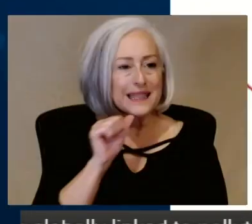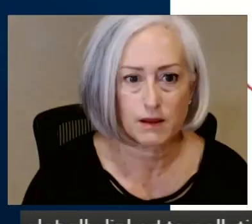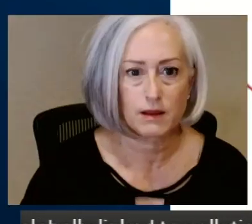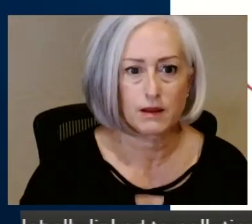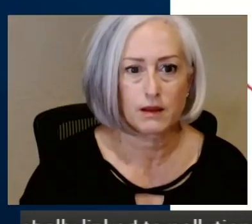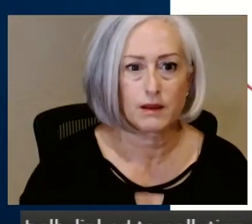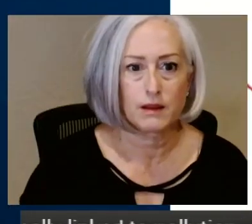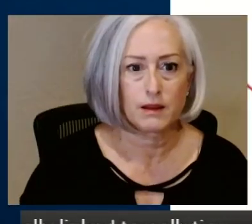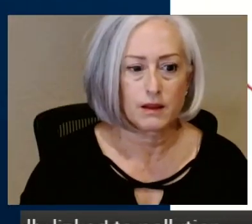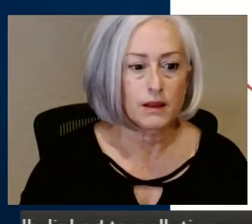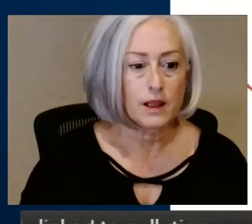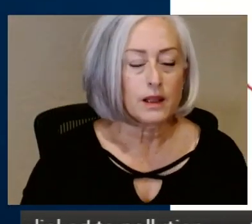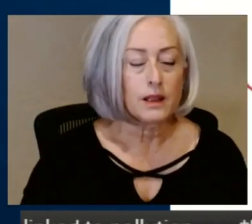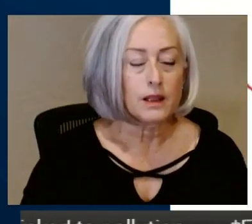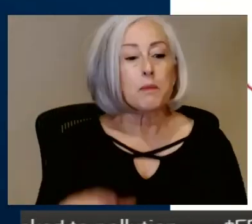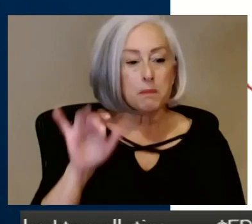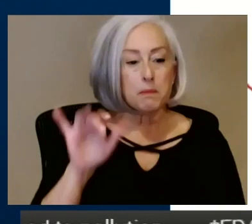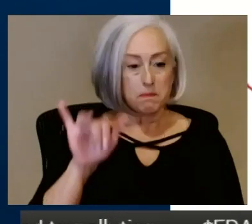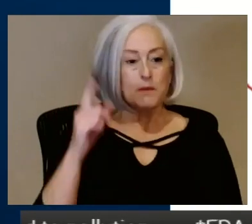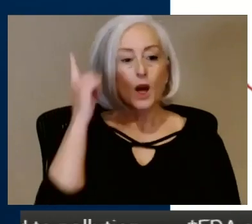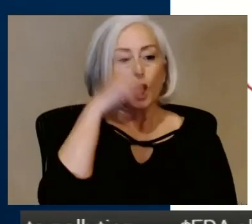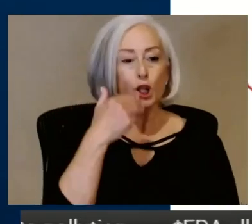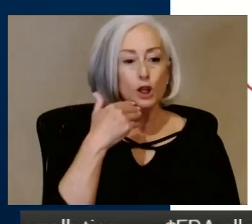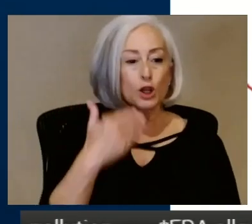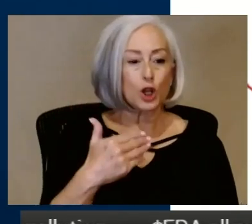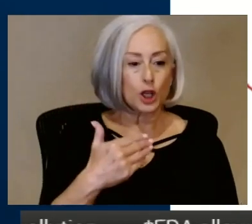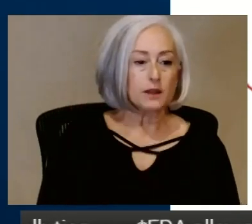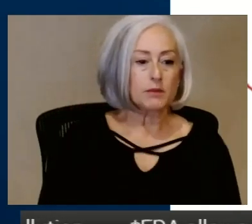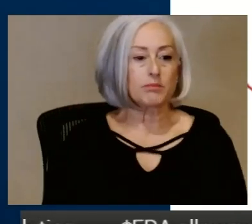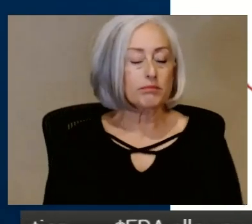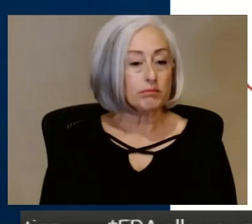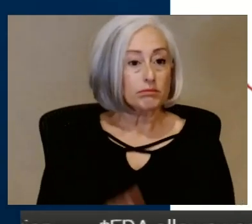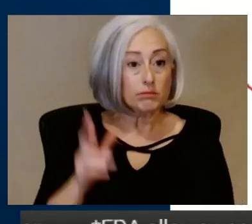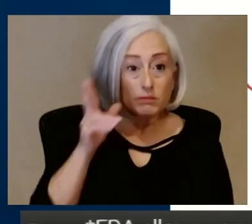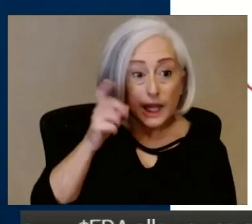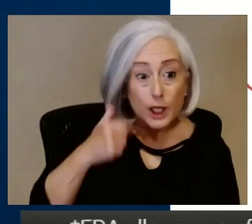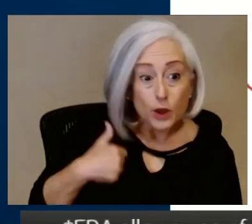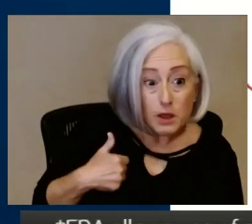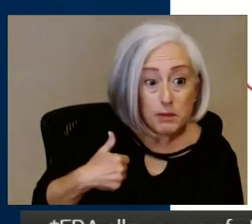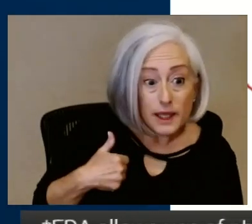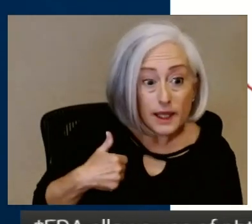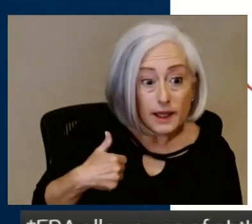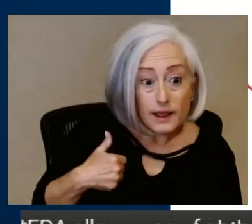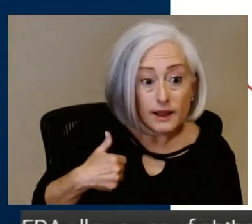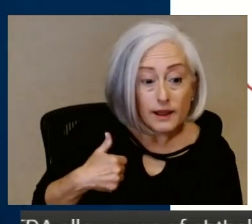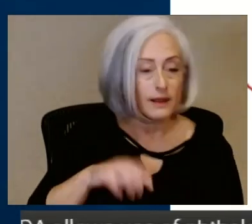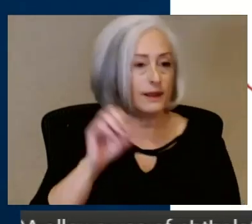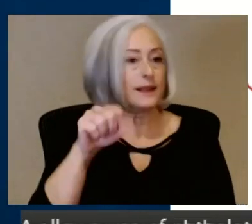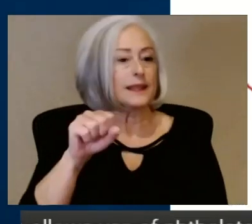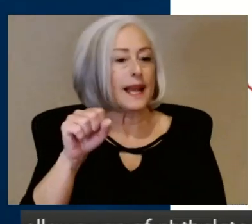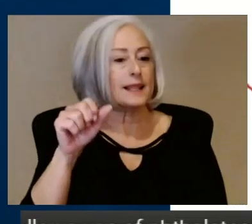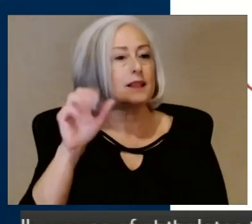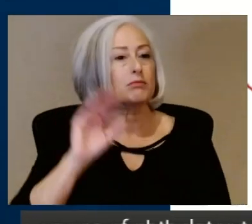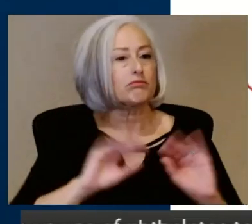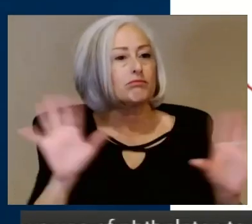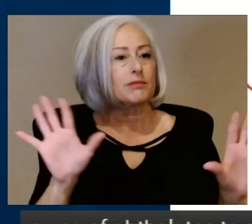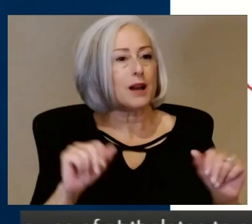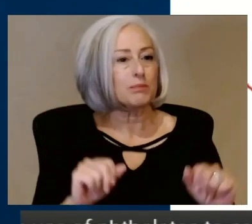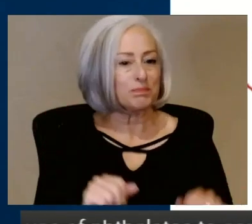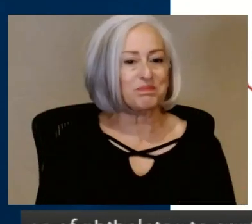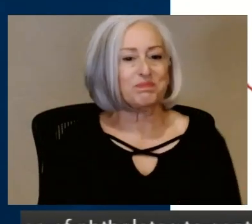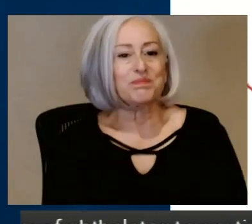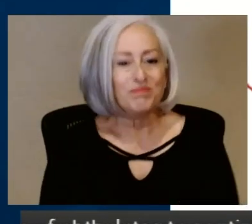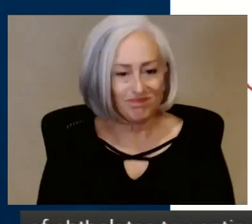look good. Yeah. Are you able to hear me, just to confirm? We are. Yeah, loud and clear. Okay,